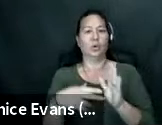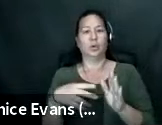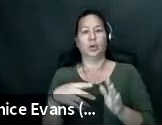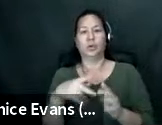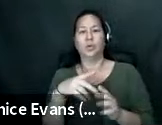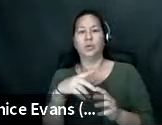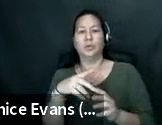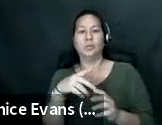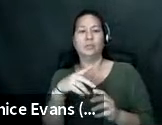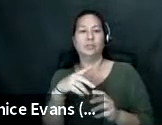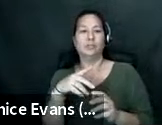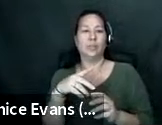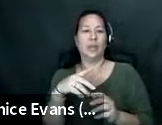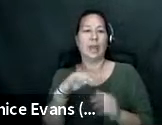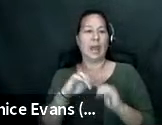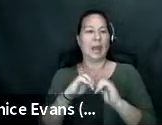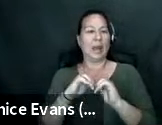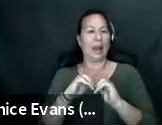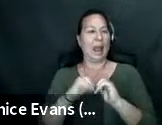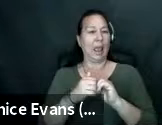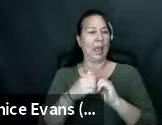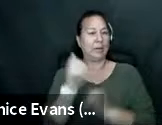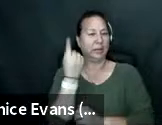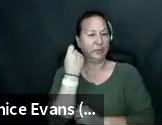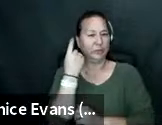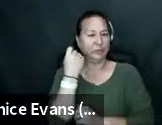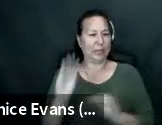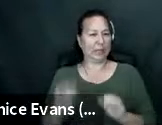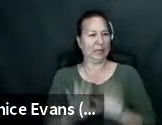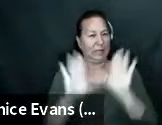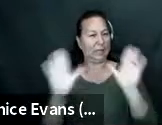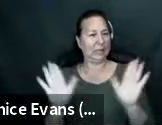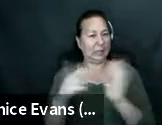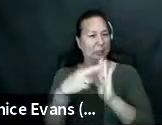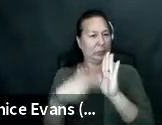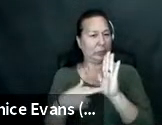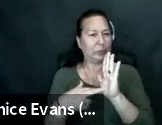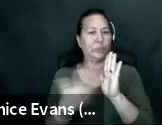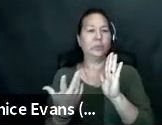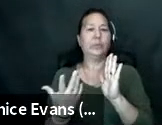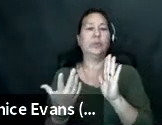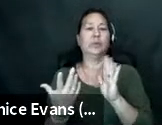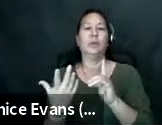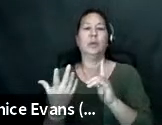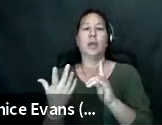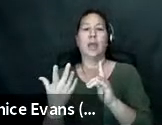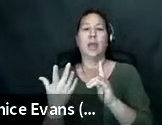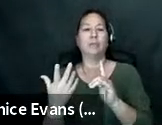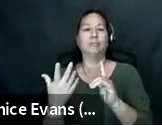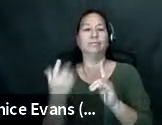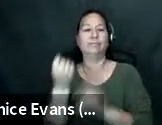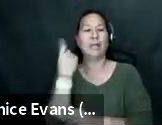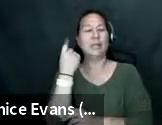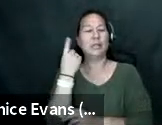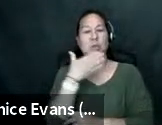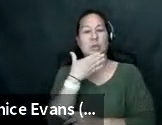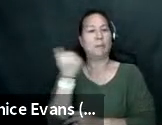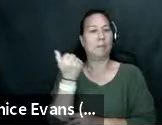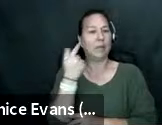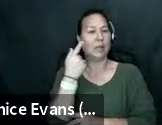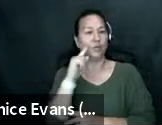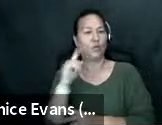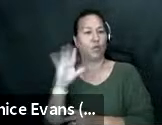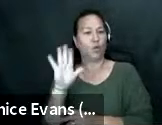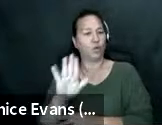industry-specific guidance, and determining what's best for employees, clients, and your business needs.